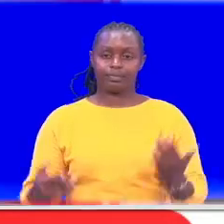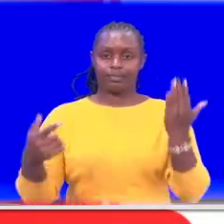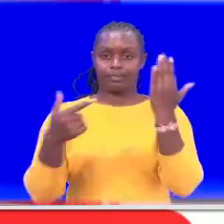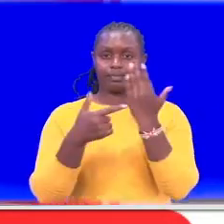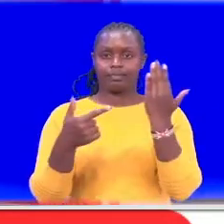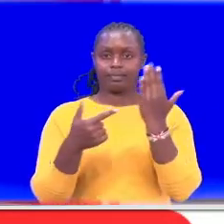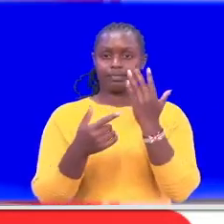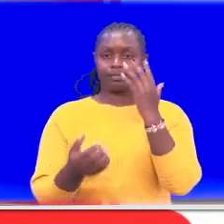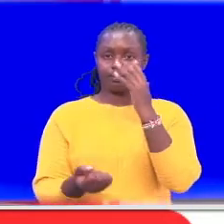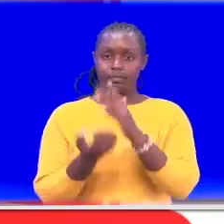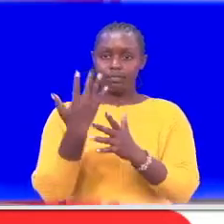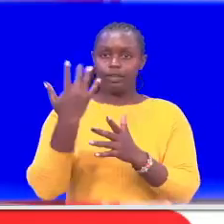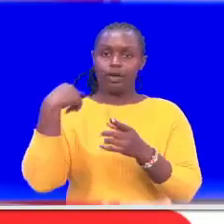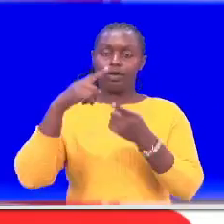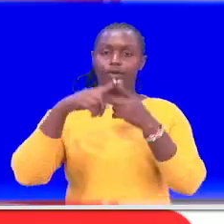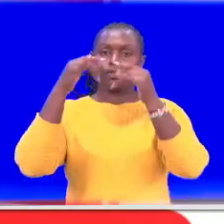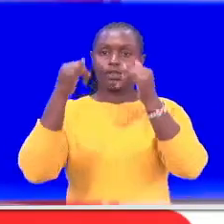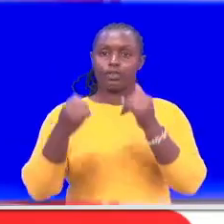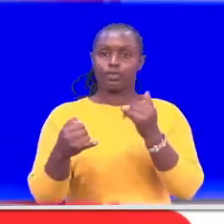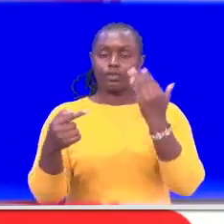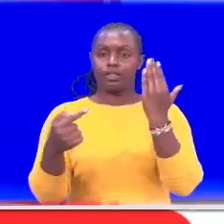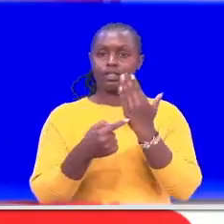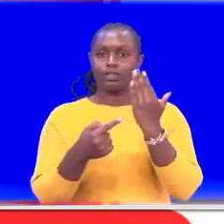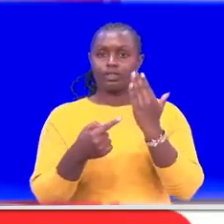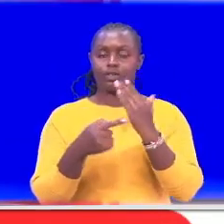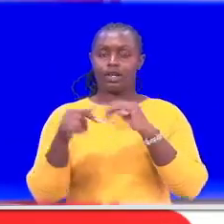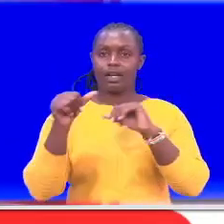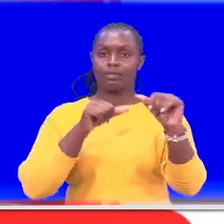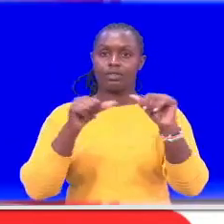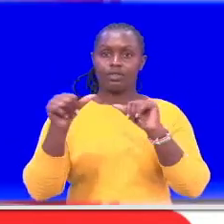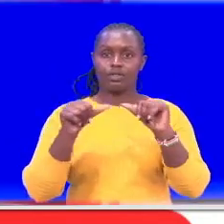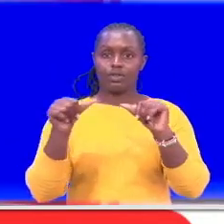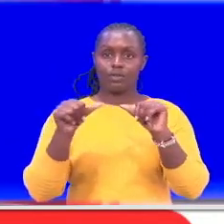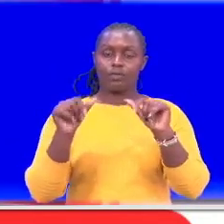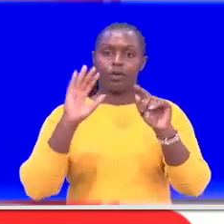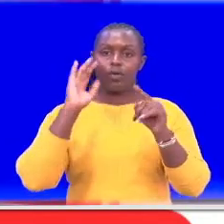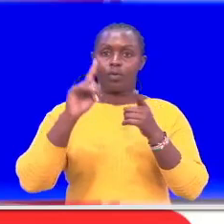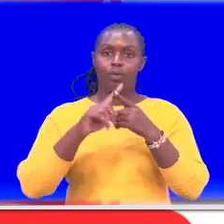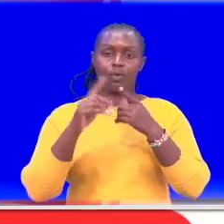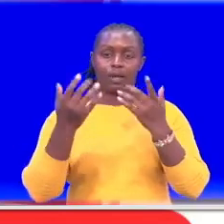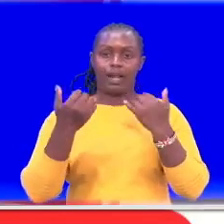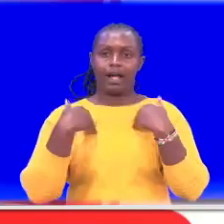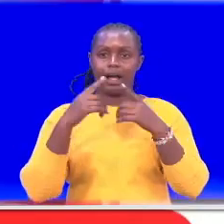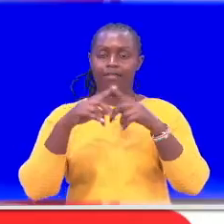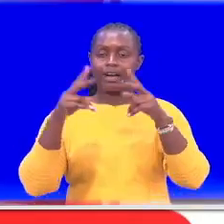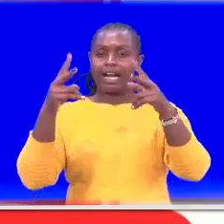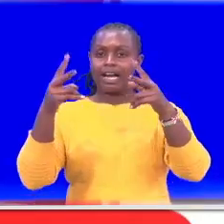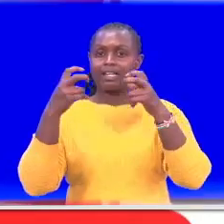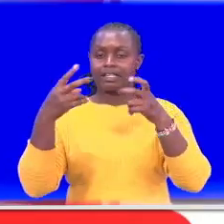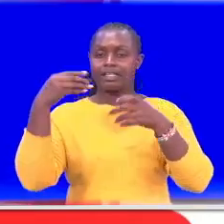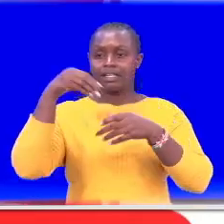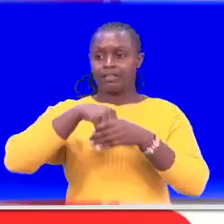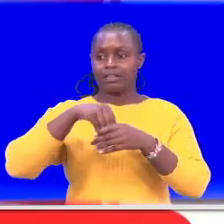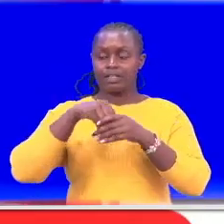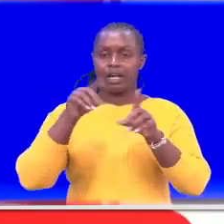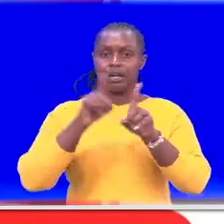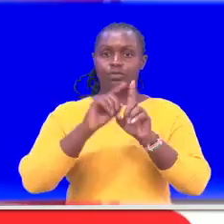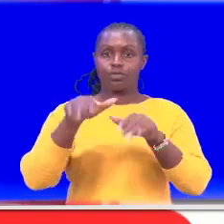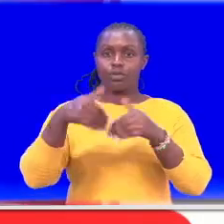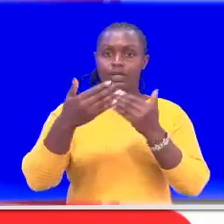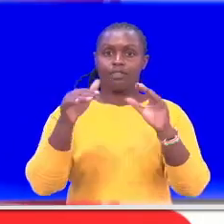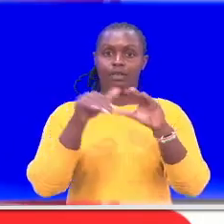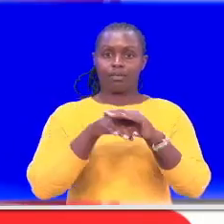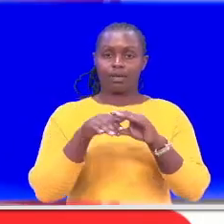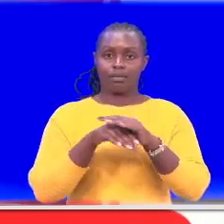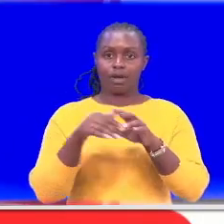The launch of the new digital administrative and investment solution will offer Chama's attractive investment returns and give members greater